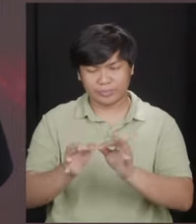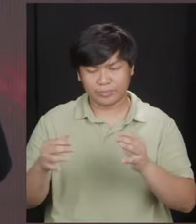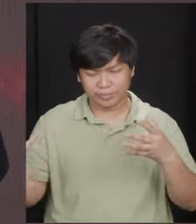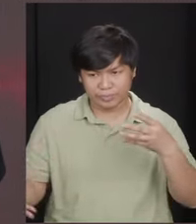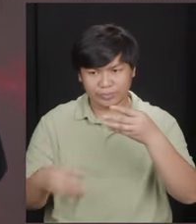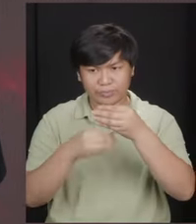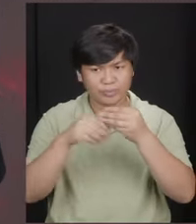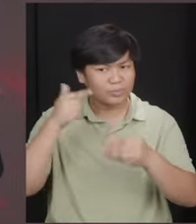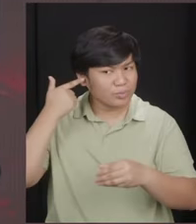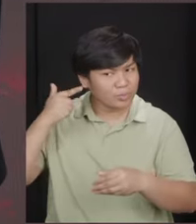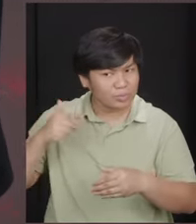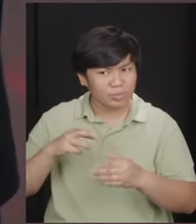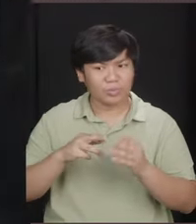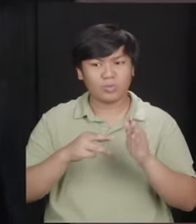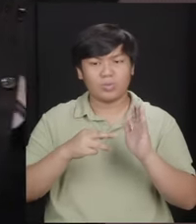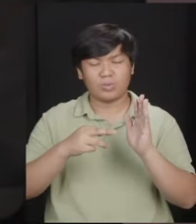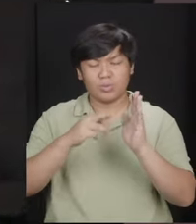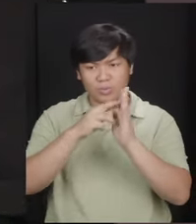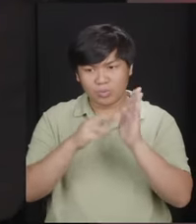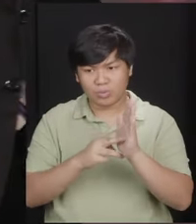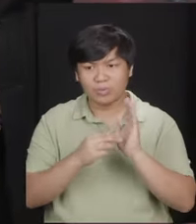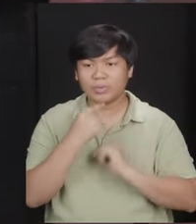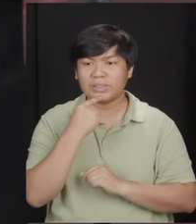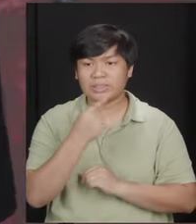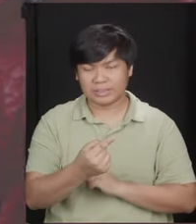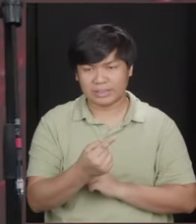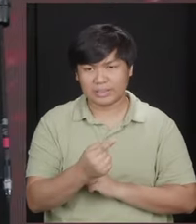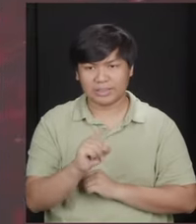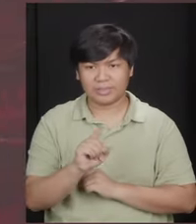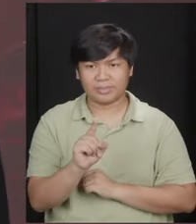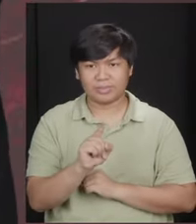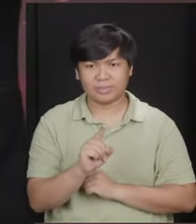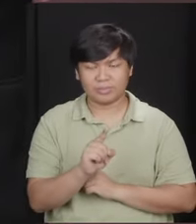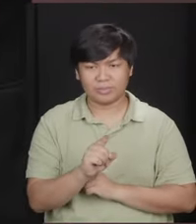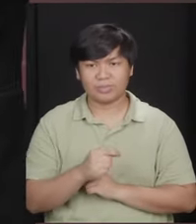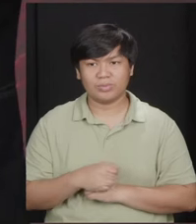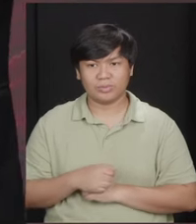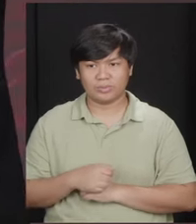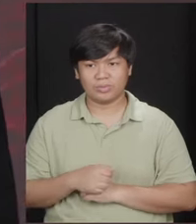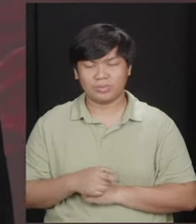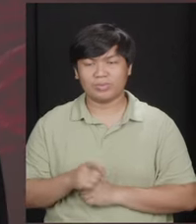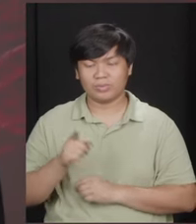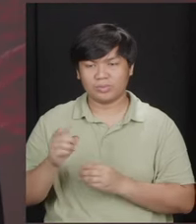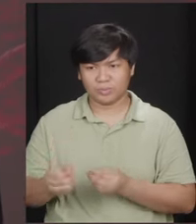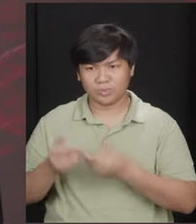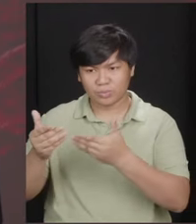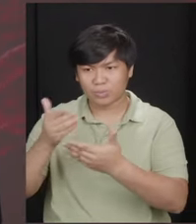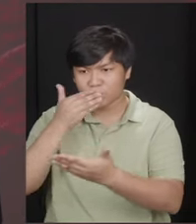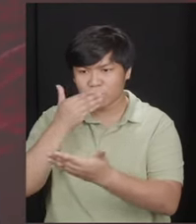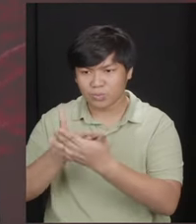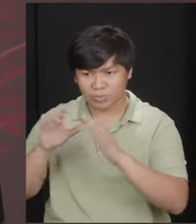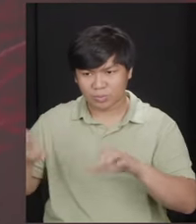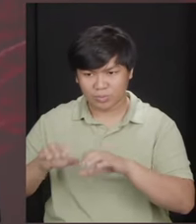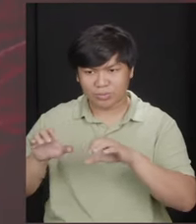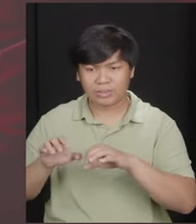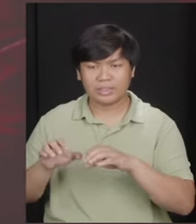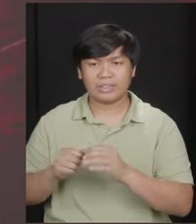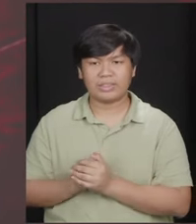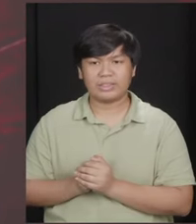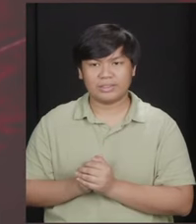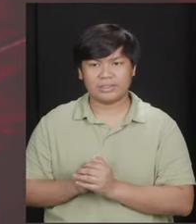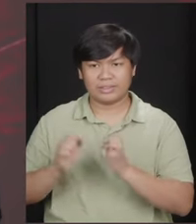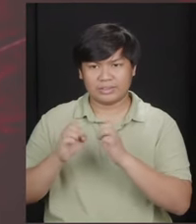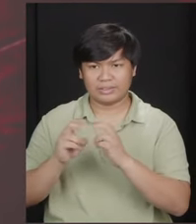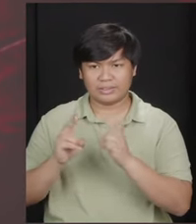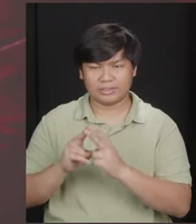with the golden rule is actually saying, do good to others, whether they